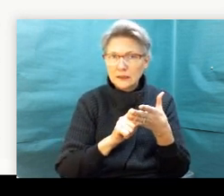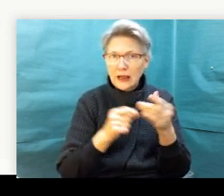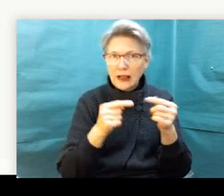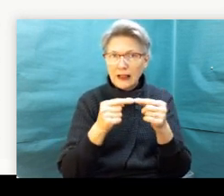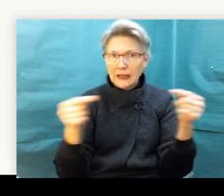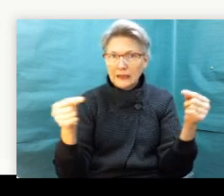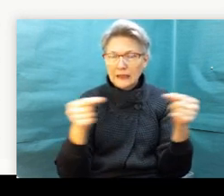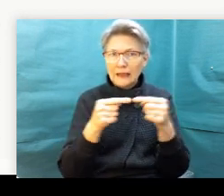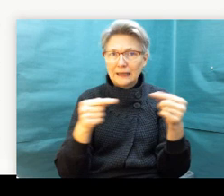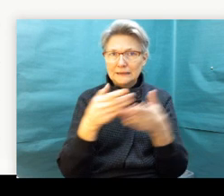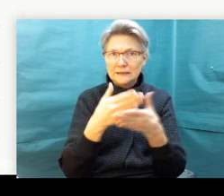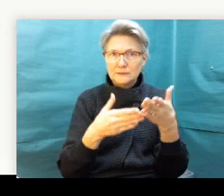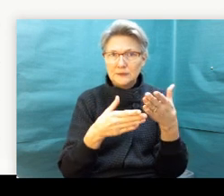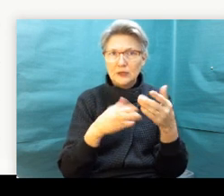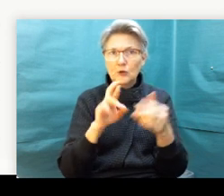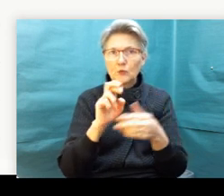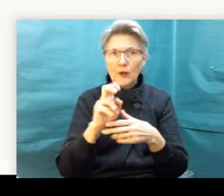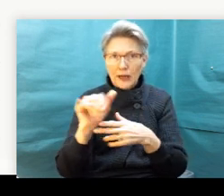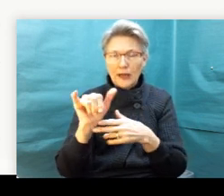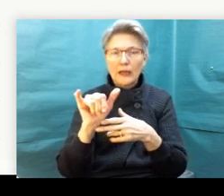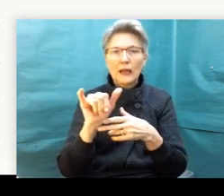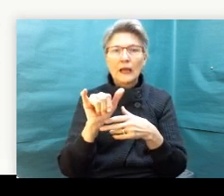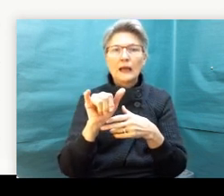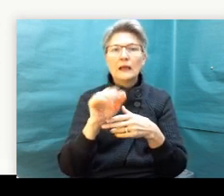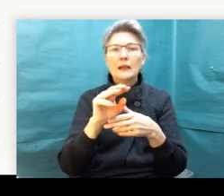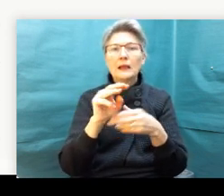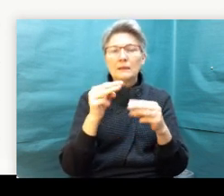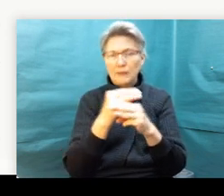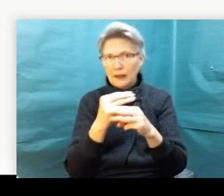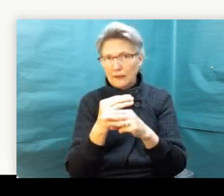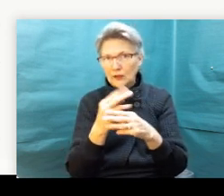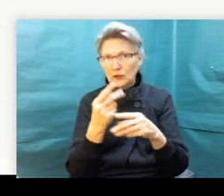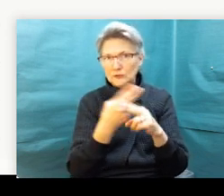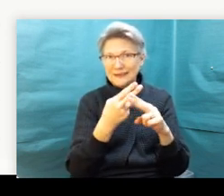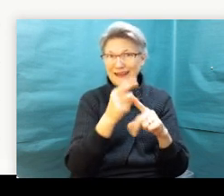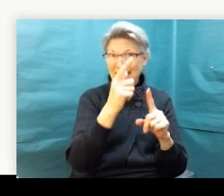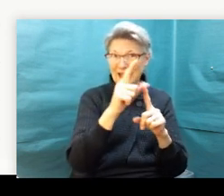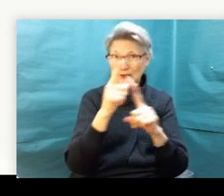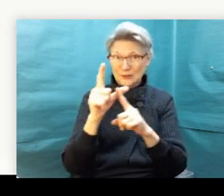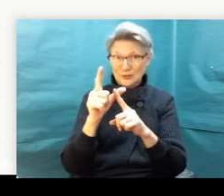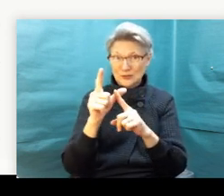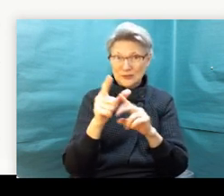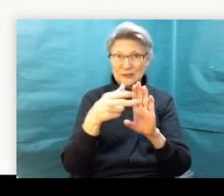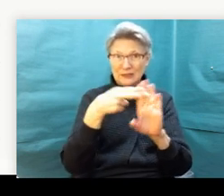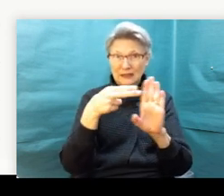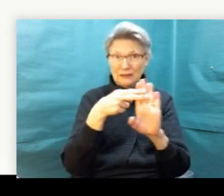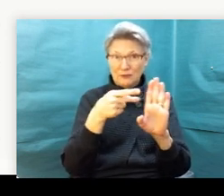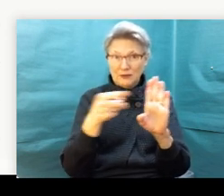line segment, and ray in math, right? Using the letters for the points that are identified.